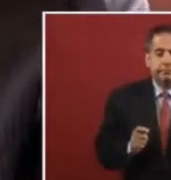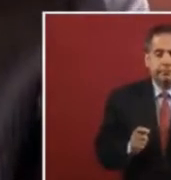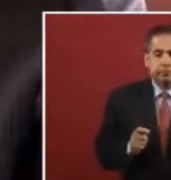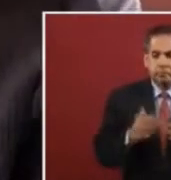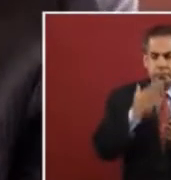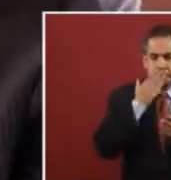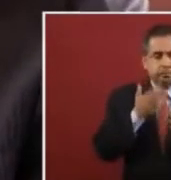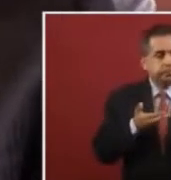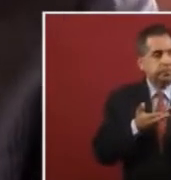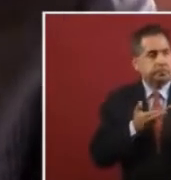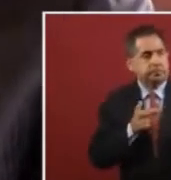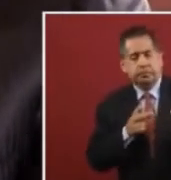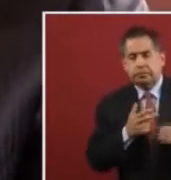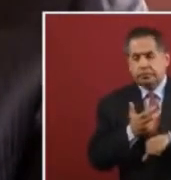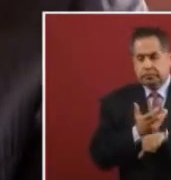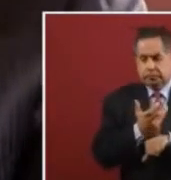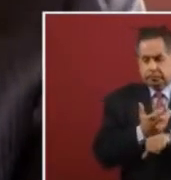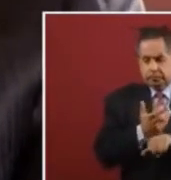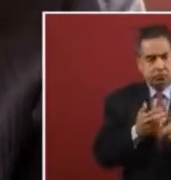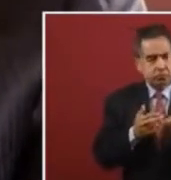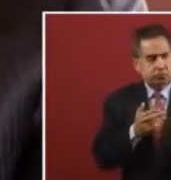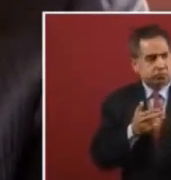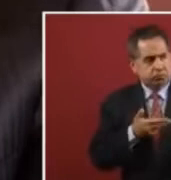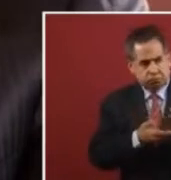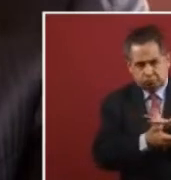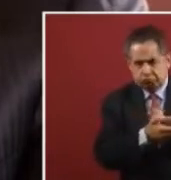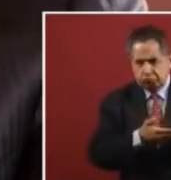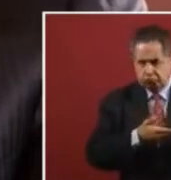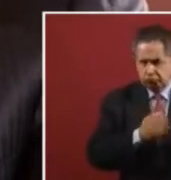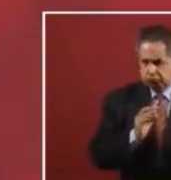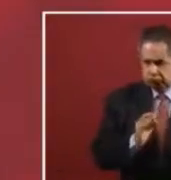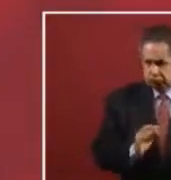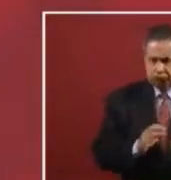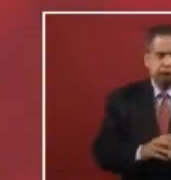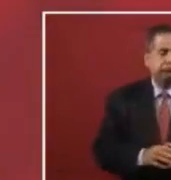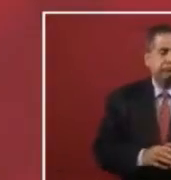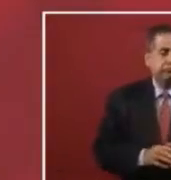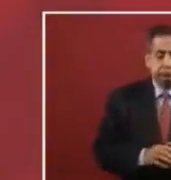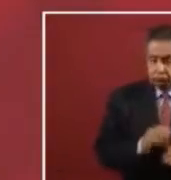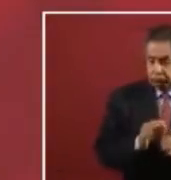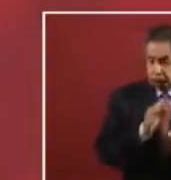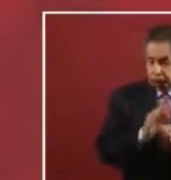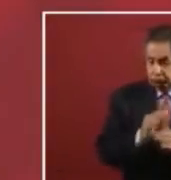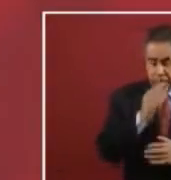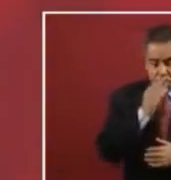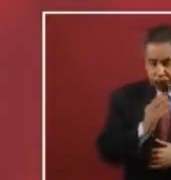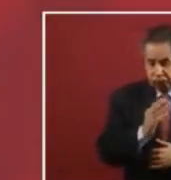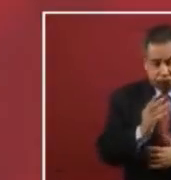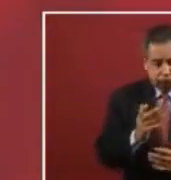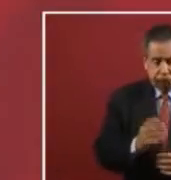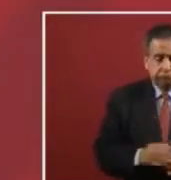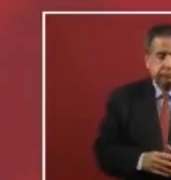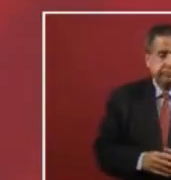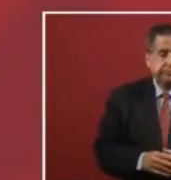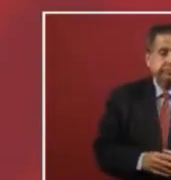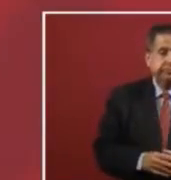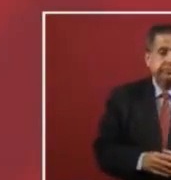tried to maintain good relations with the United States. Se ha logrado. And we've gained it.